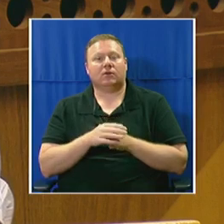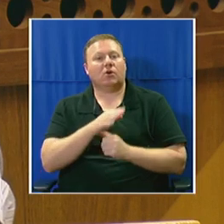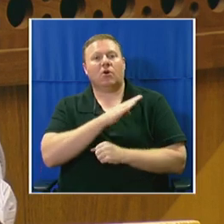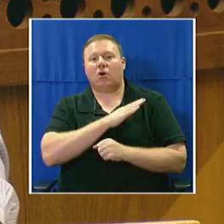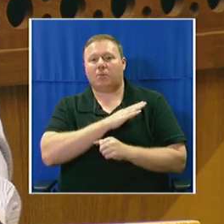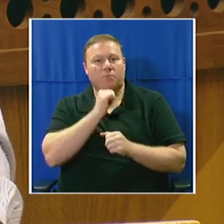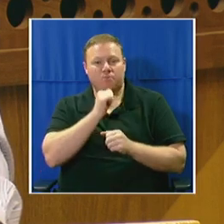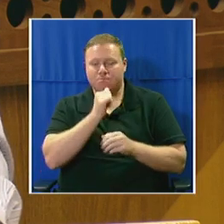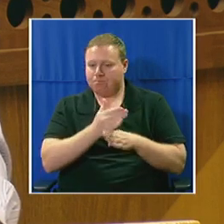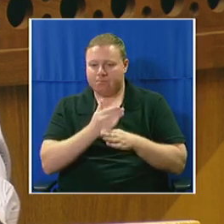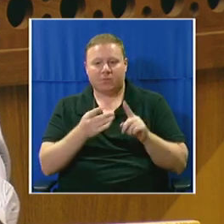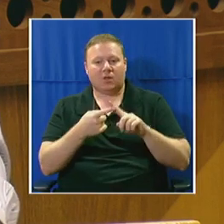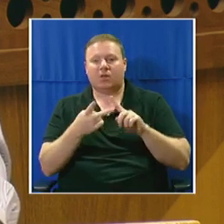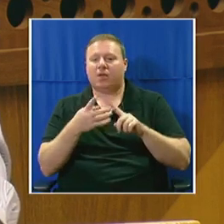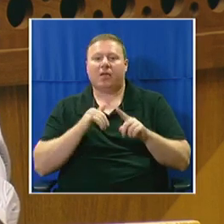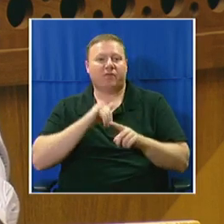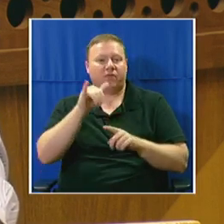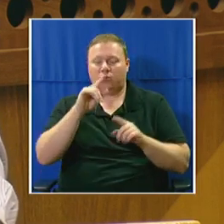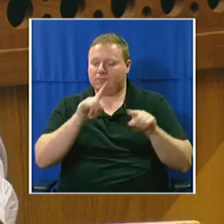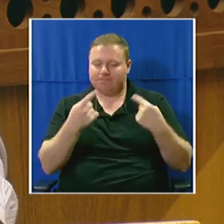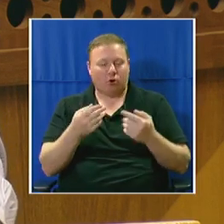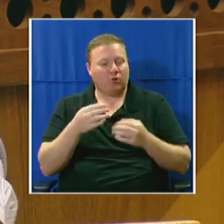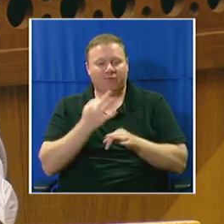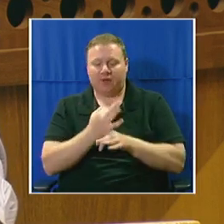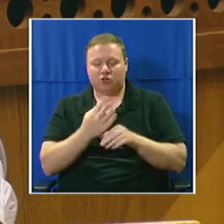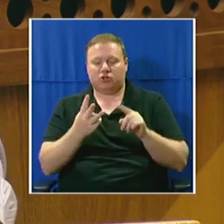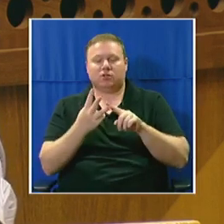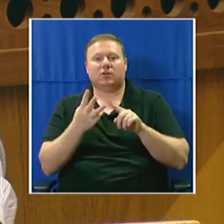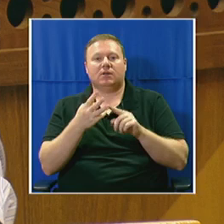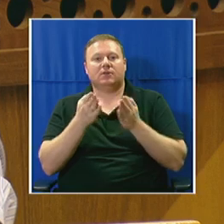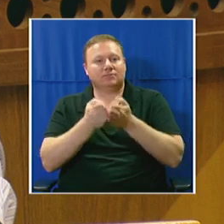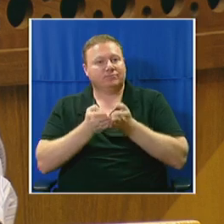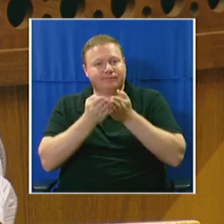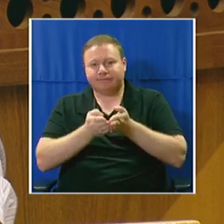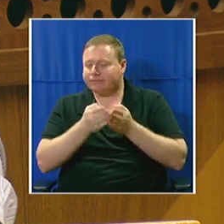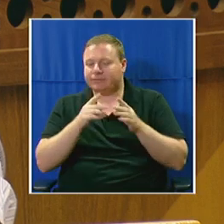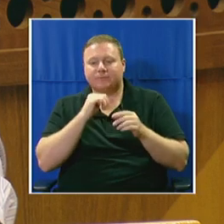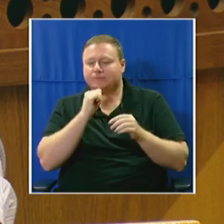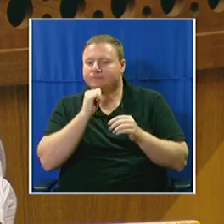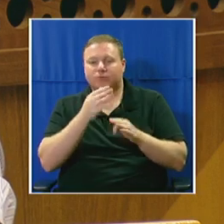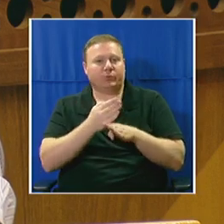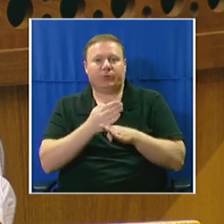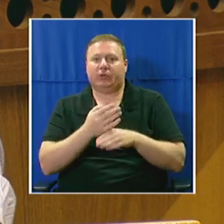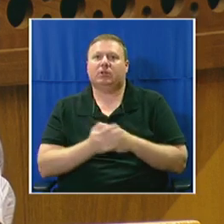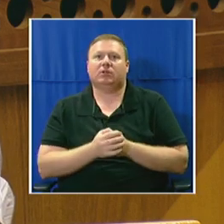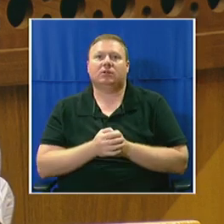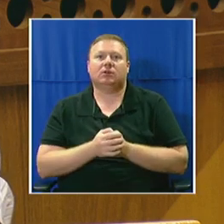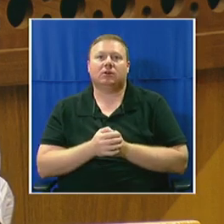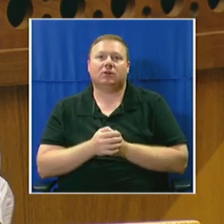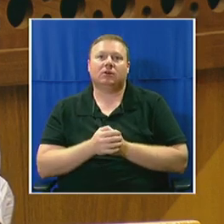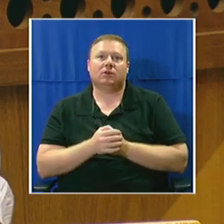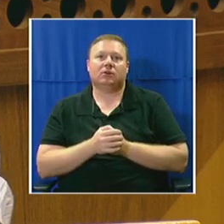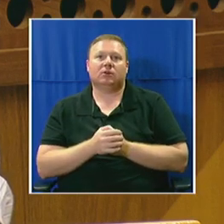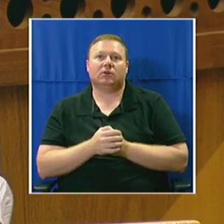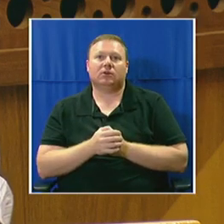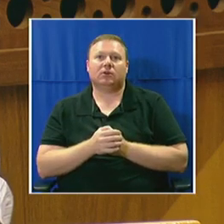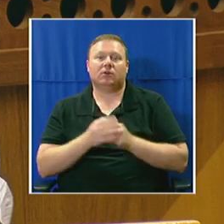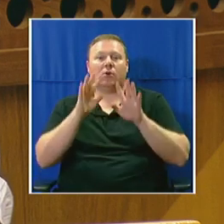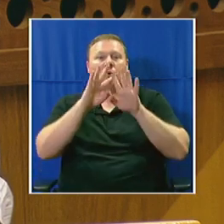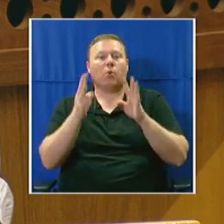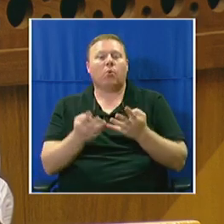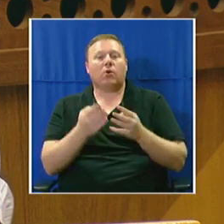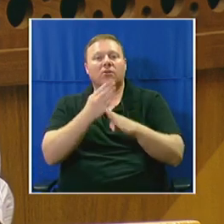reprioritized in compliance with Section 200 over the medium term our air force will become an air Wing our Navy an air a